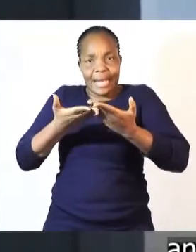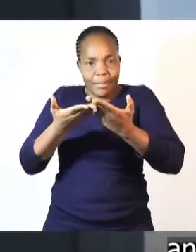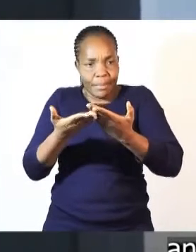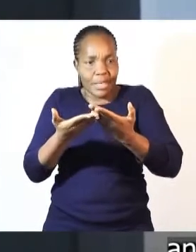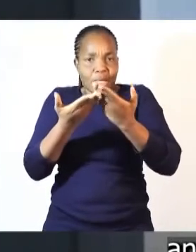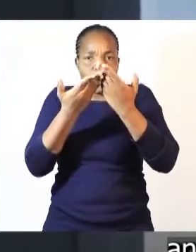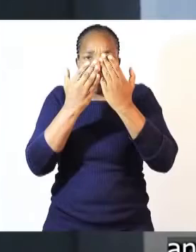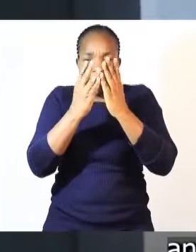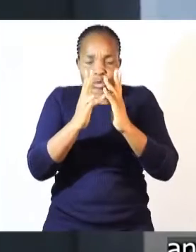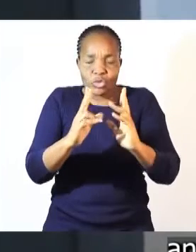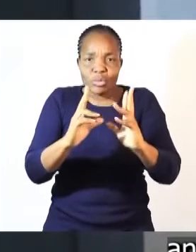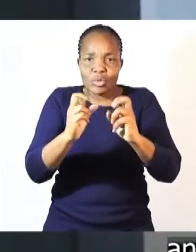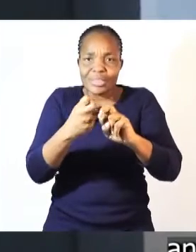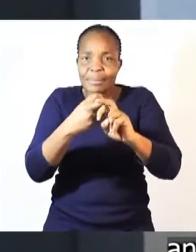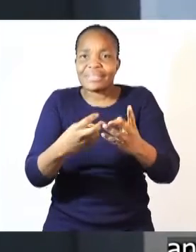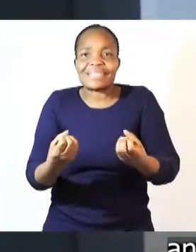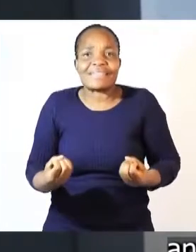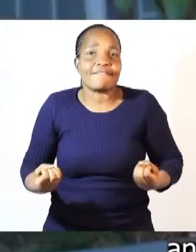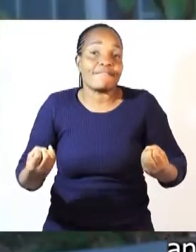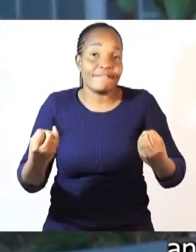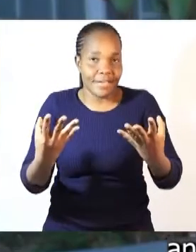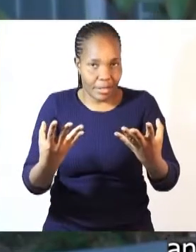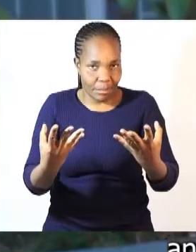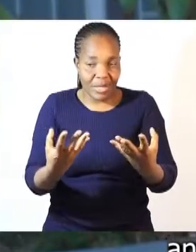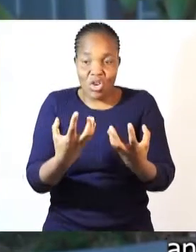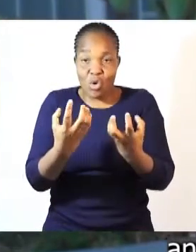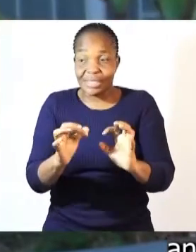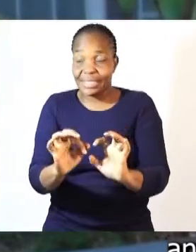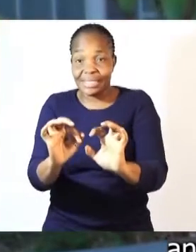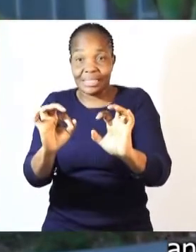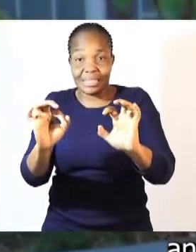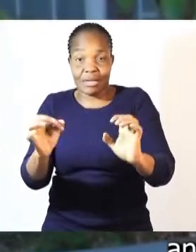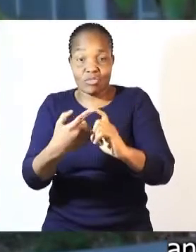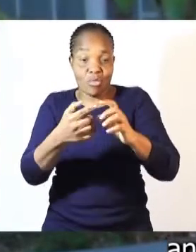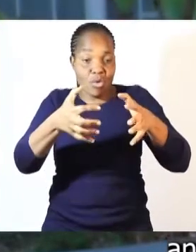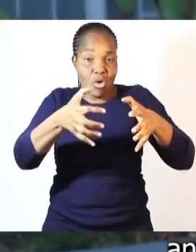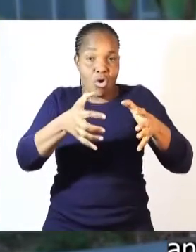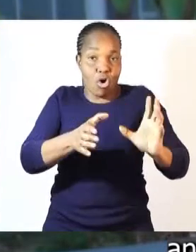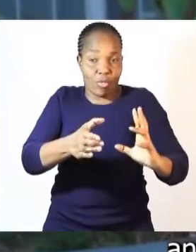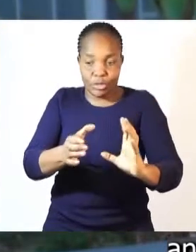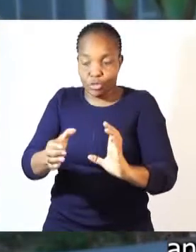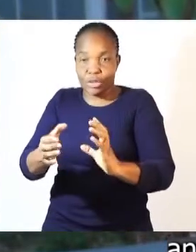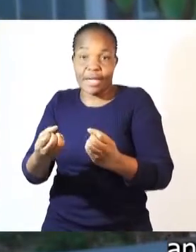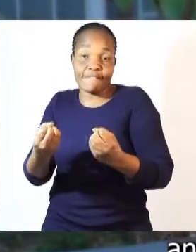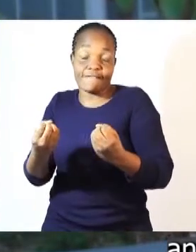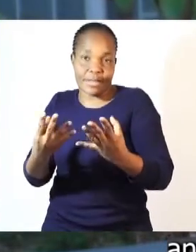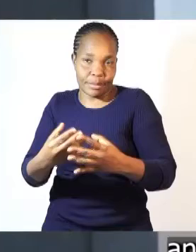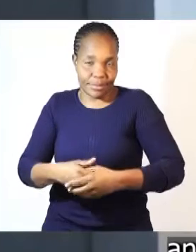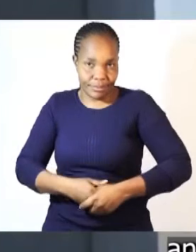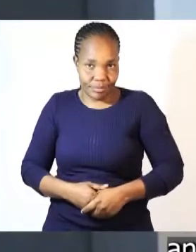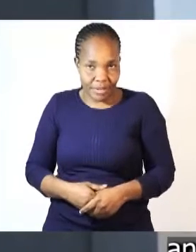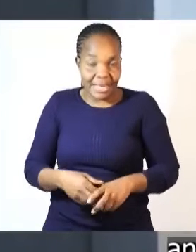the number of people with disabilities in certain communities, their needs, their disability